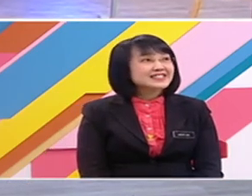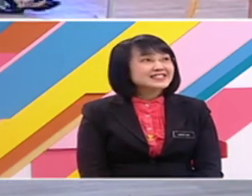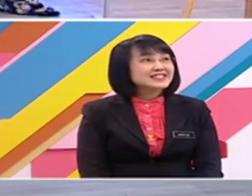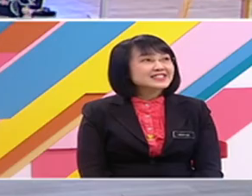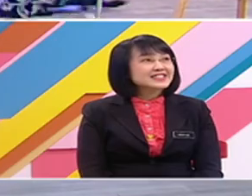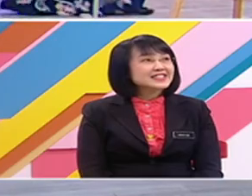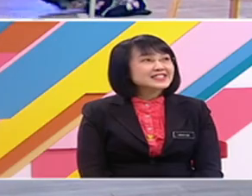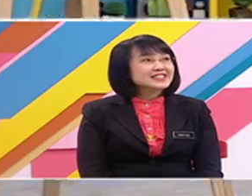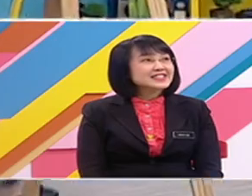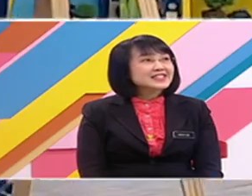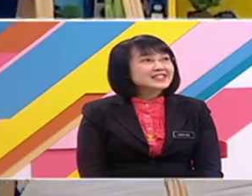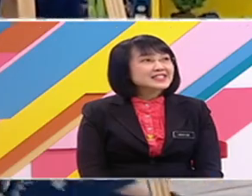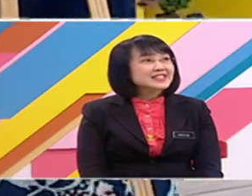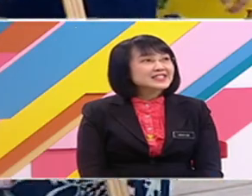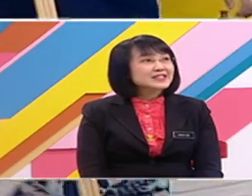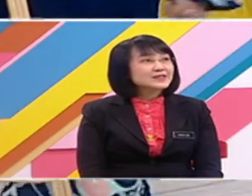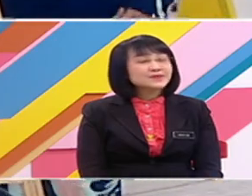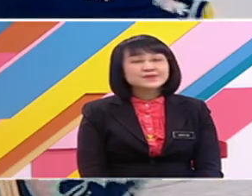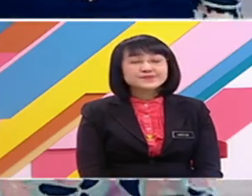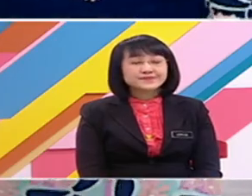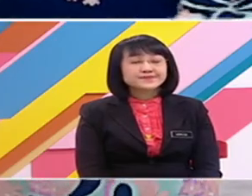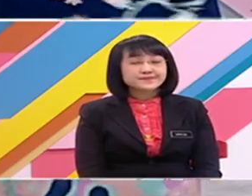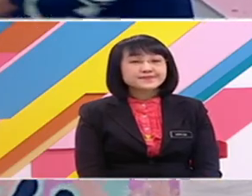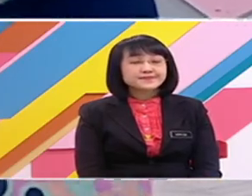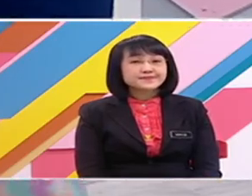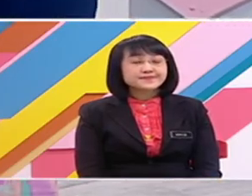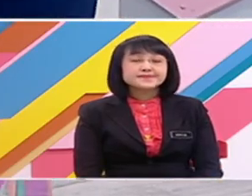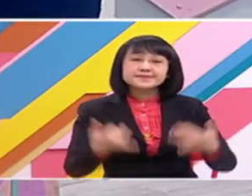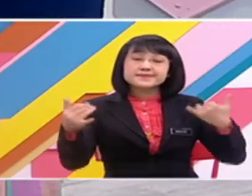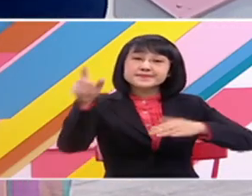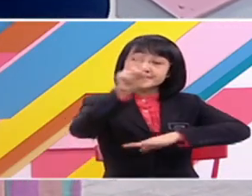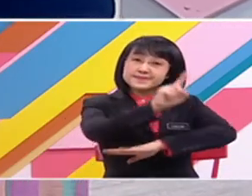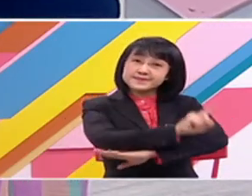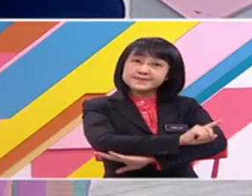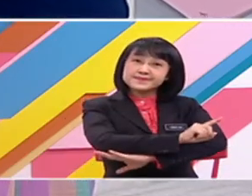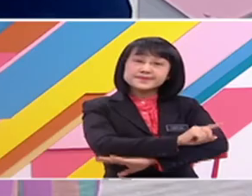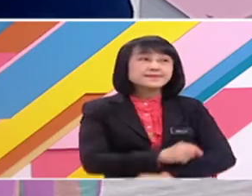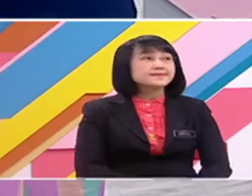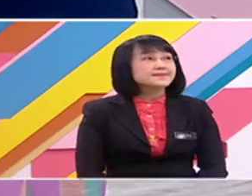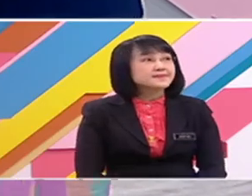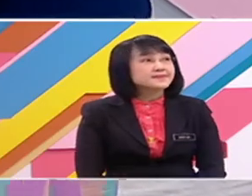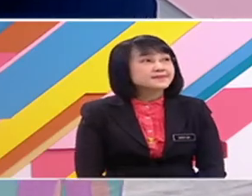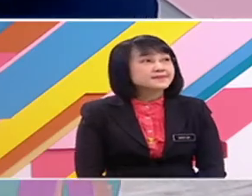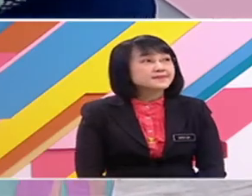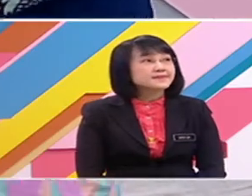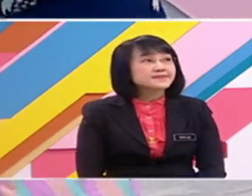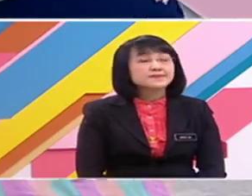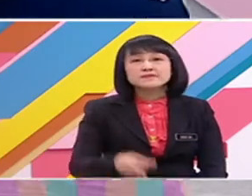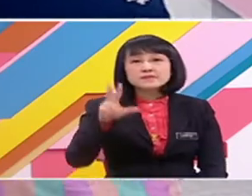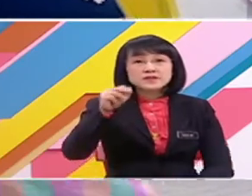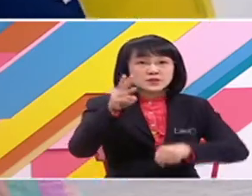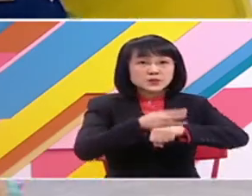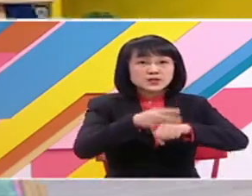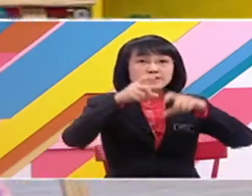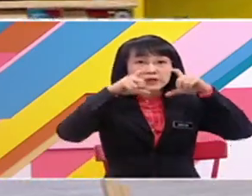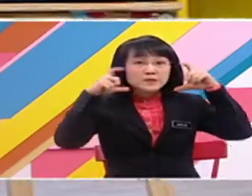Please proceed. By the way, students, for your information, today we are not wearing our mask for just this